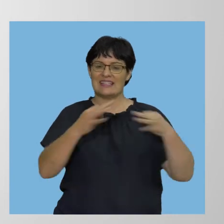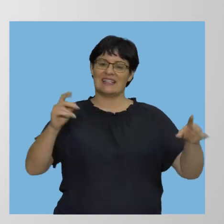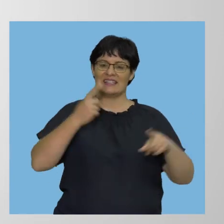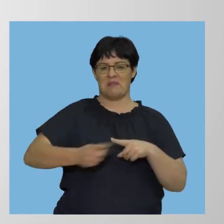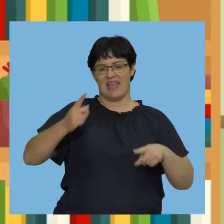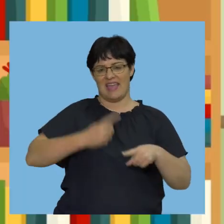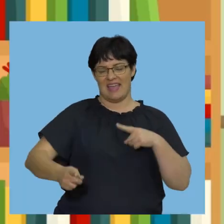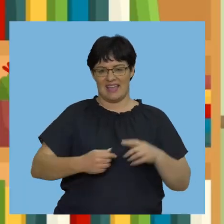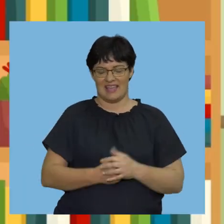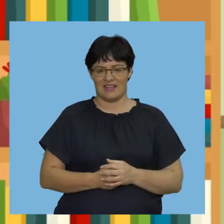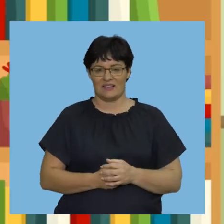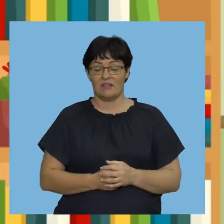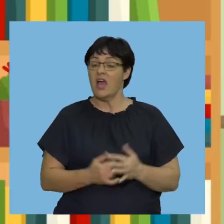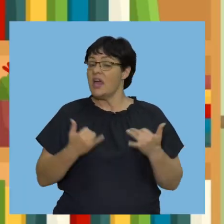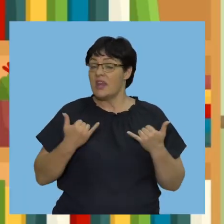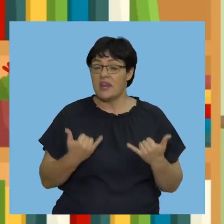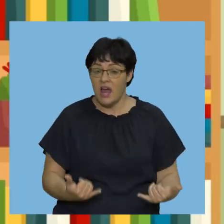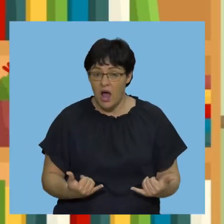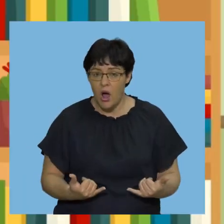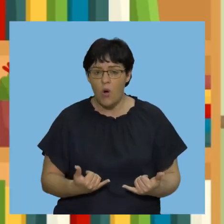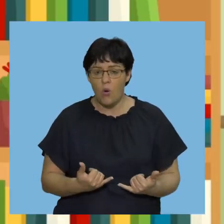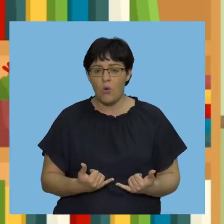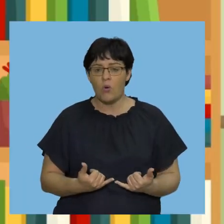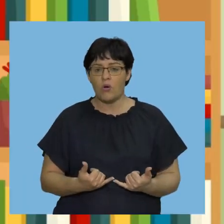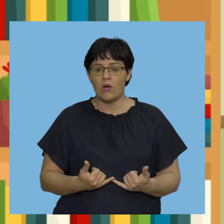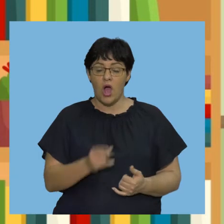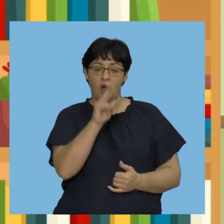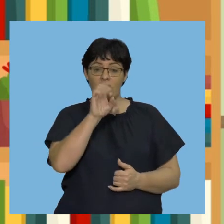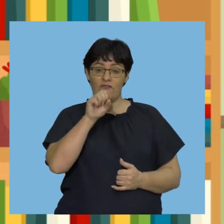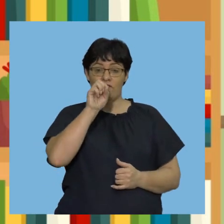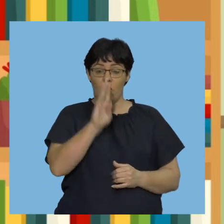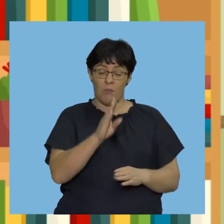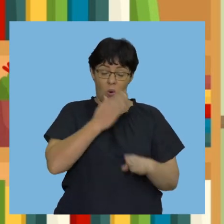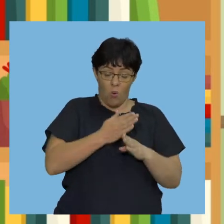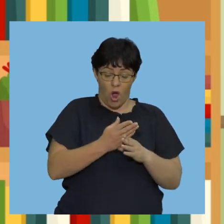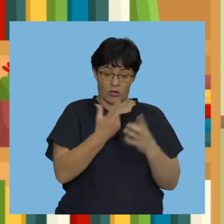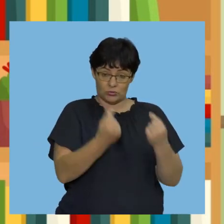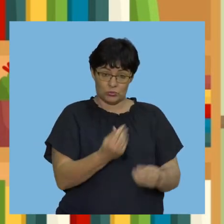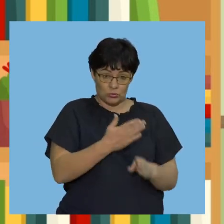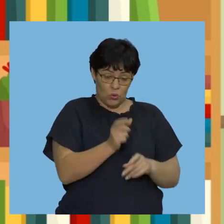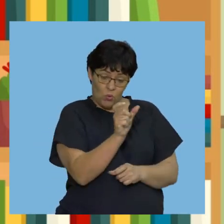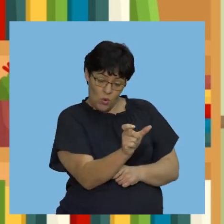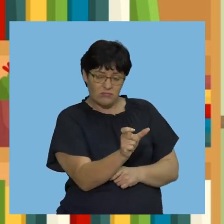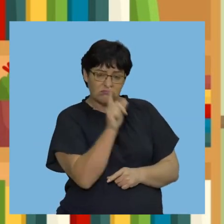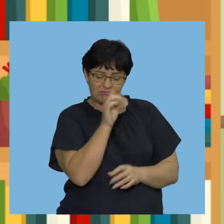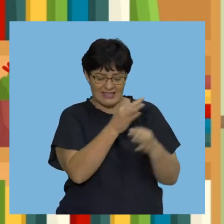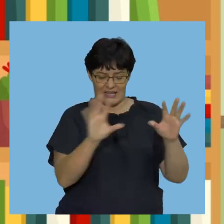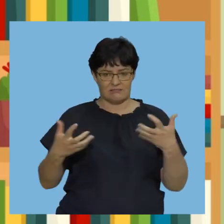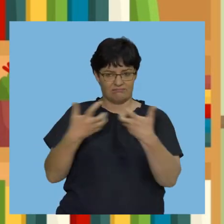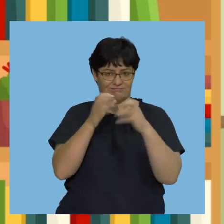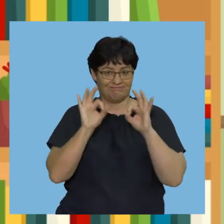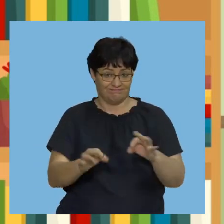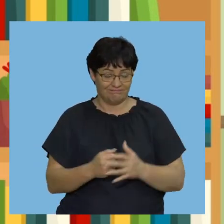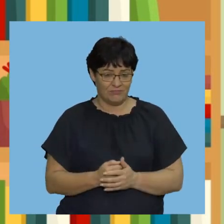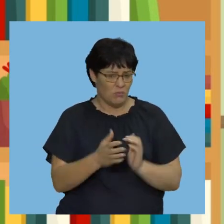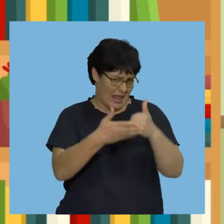Sentence play. We are going to choose the correct form of the verbs in these sentences. Let's see if you can